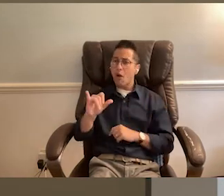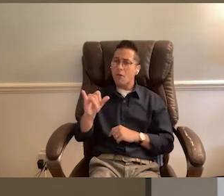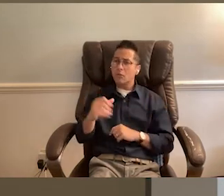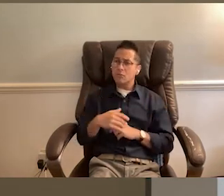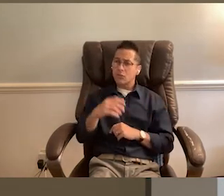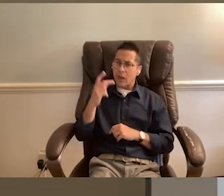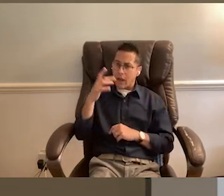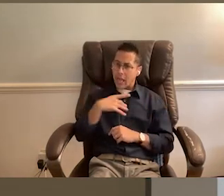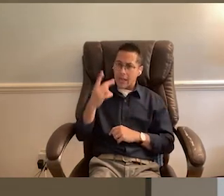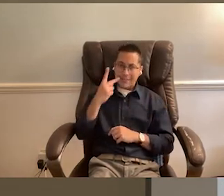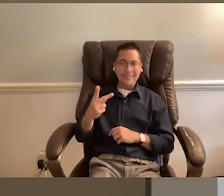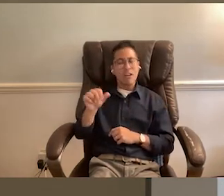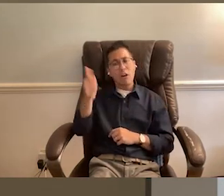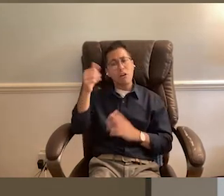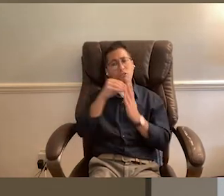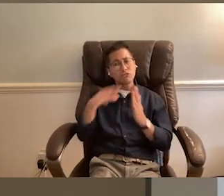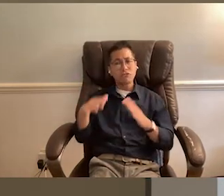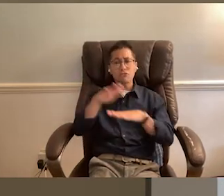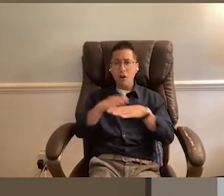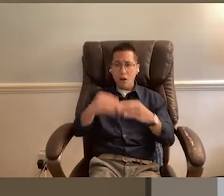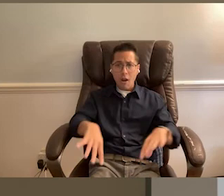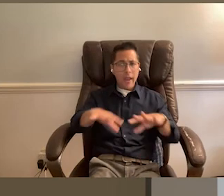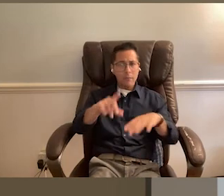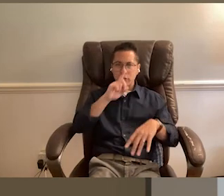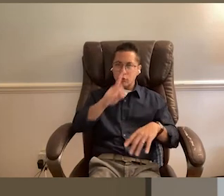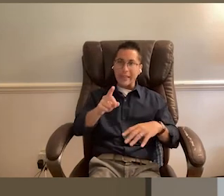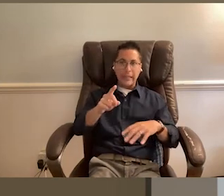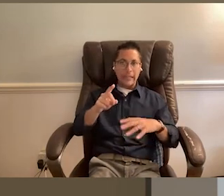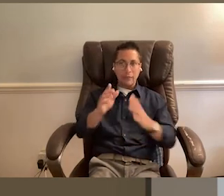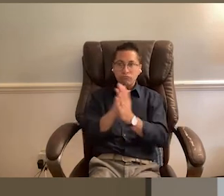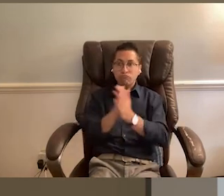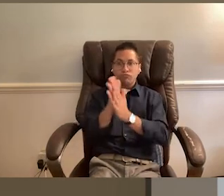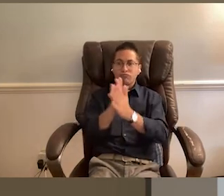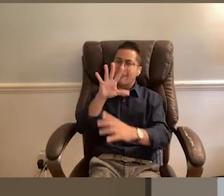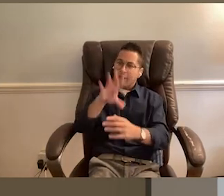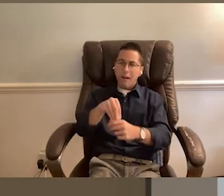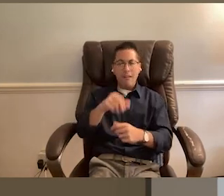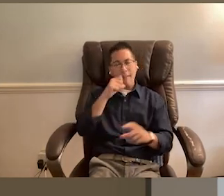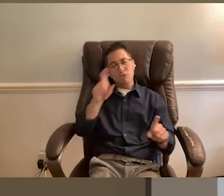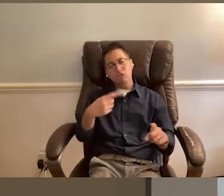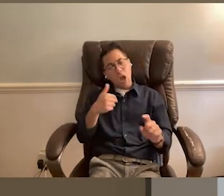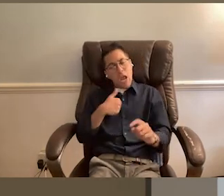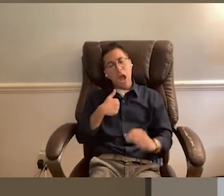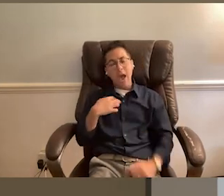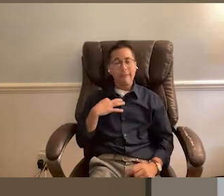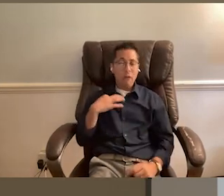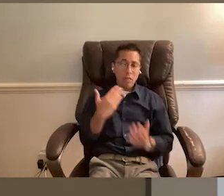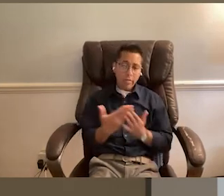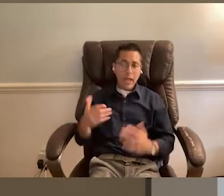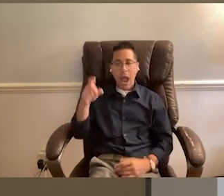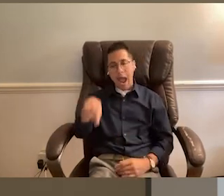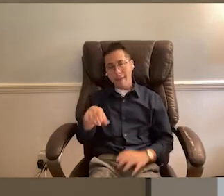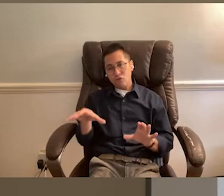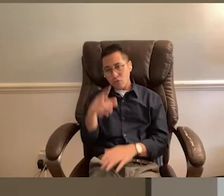And then a lot of our AmeriCorps mentors, volunteers, people that meet with our students continue those friendships organically after the OCT student has